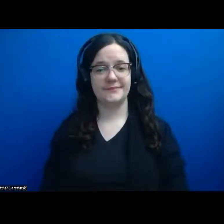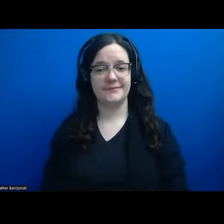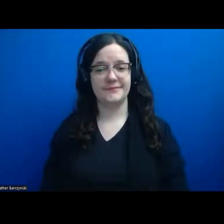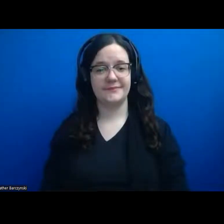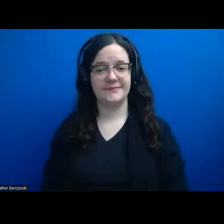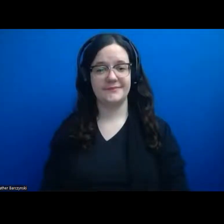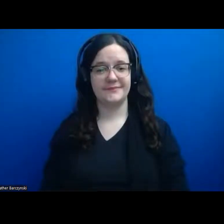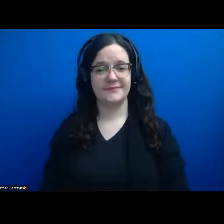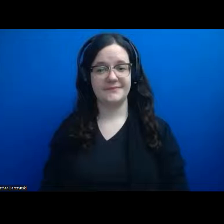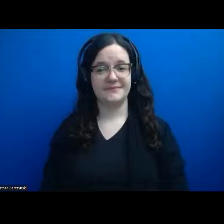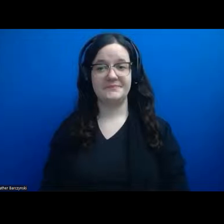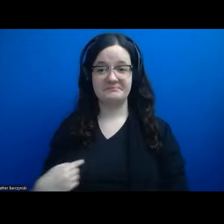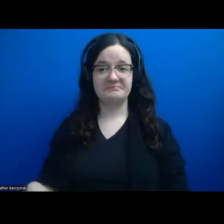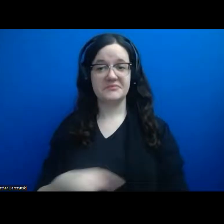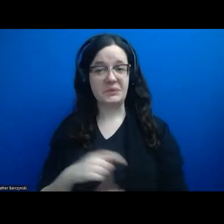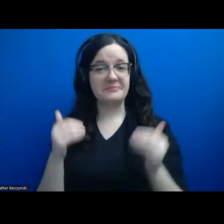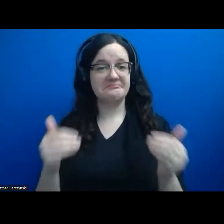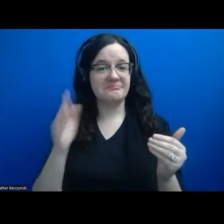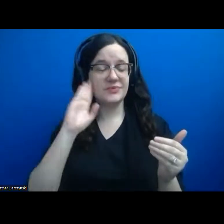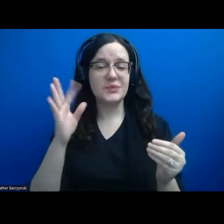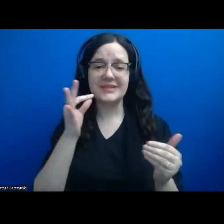We're getting started in a few minutes.